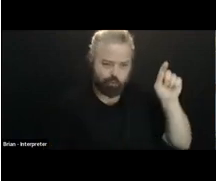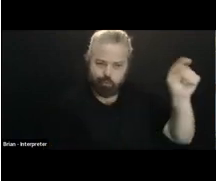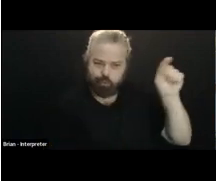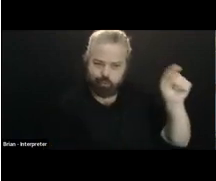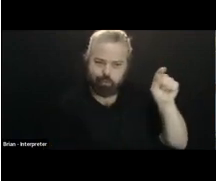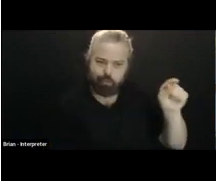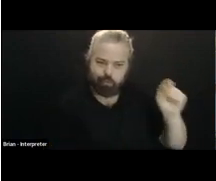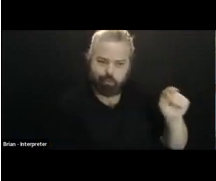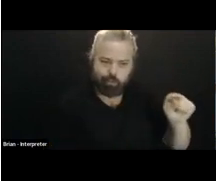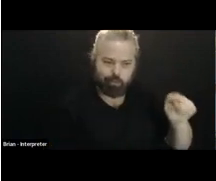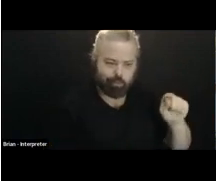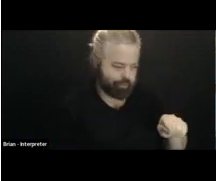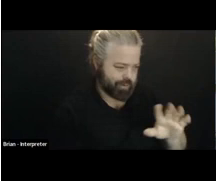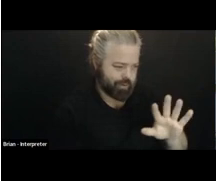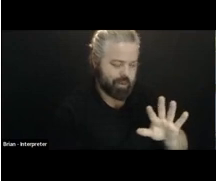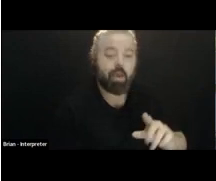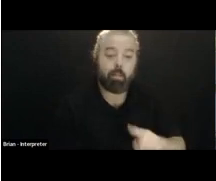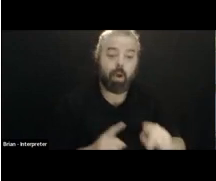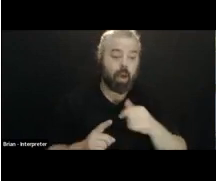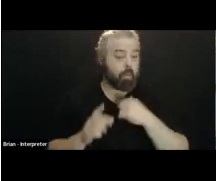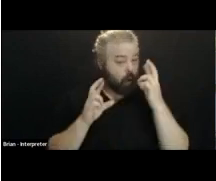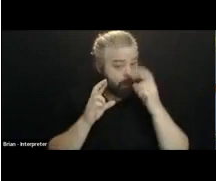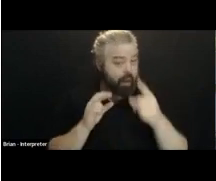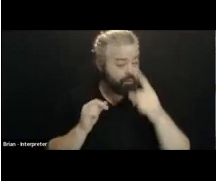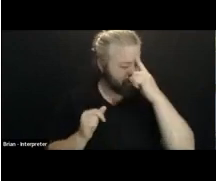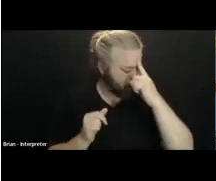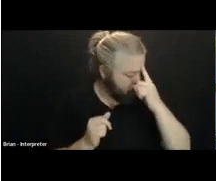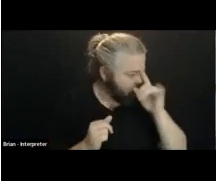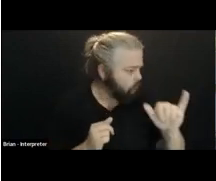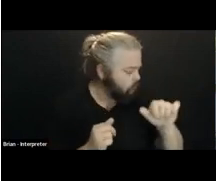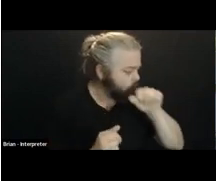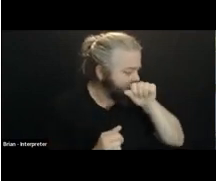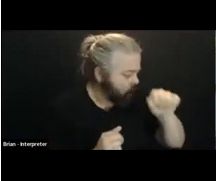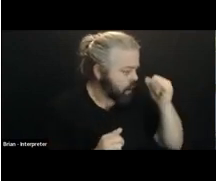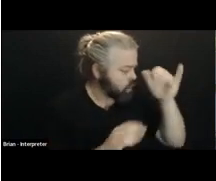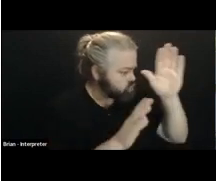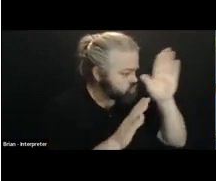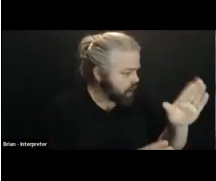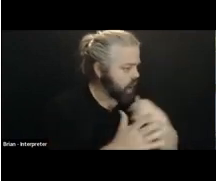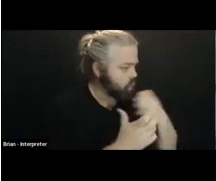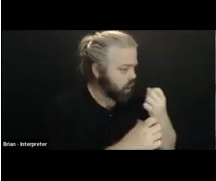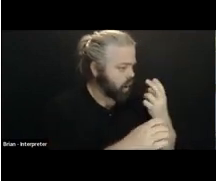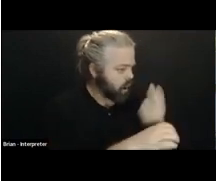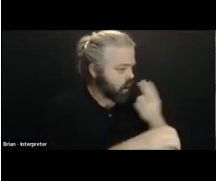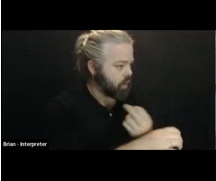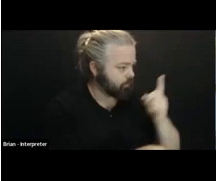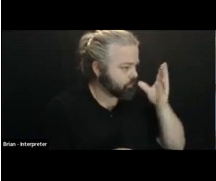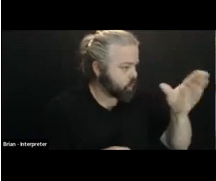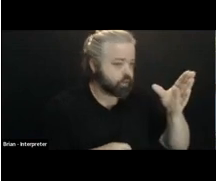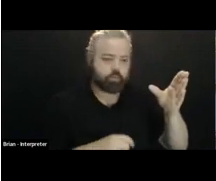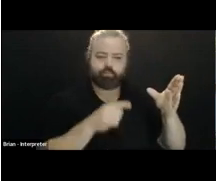hope that if you're thinking, oh, that's a great idea, I'm going to do that in the future, that you use this slide to give you